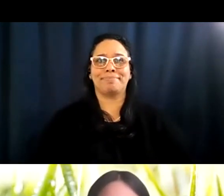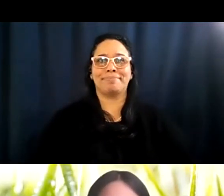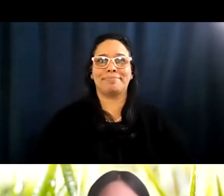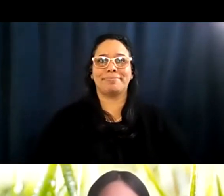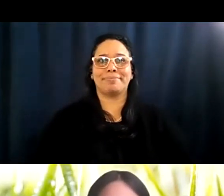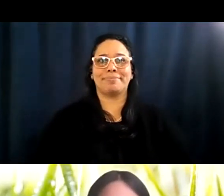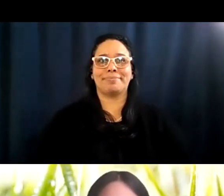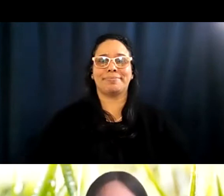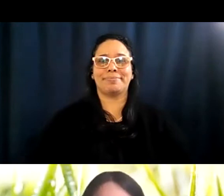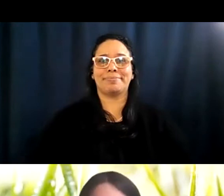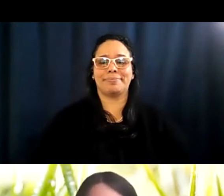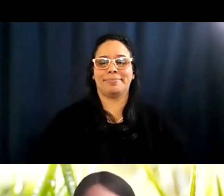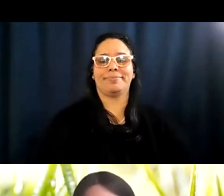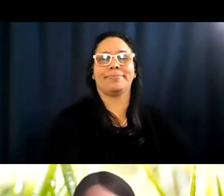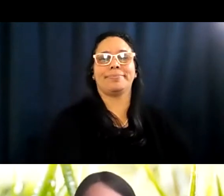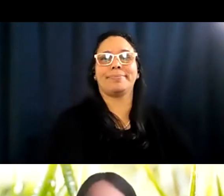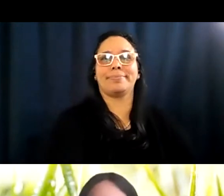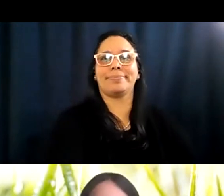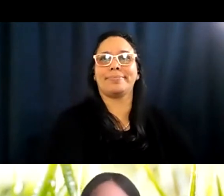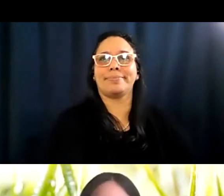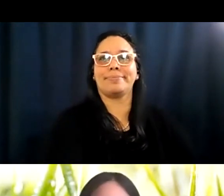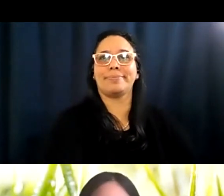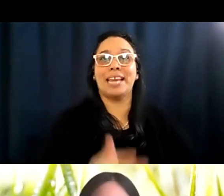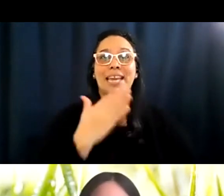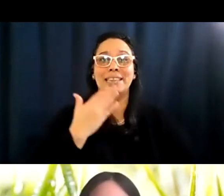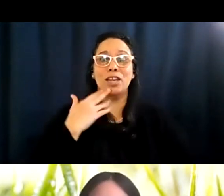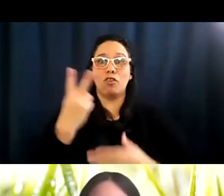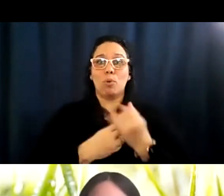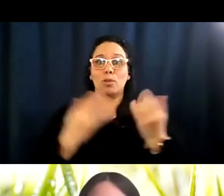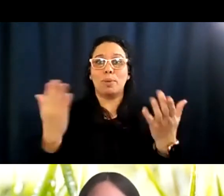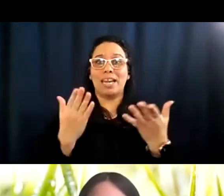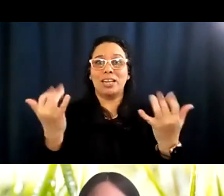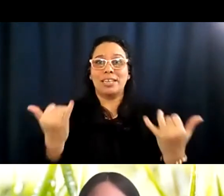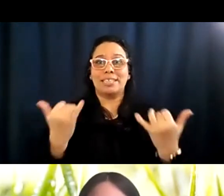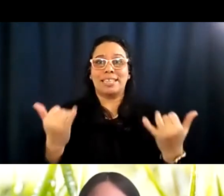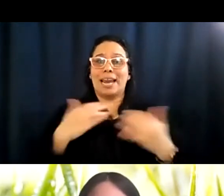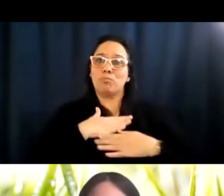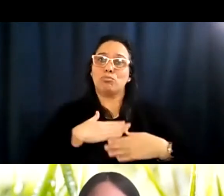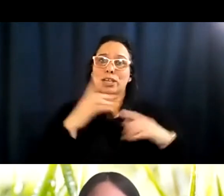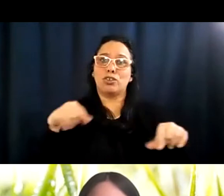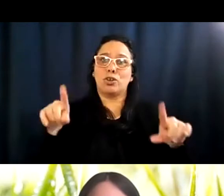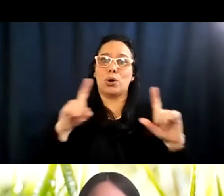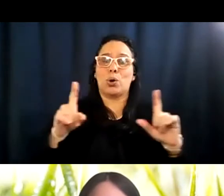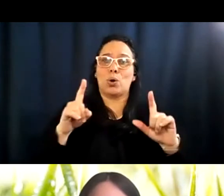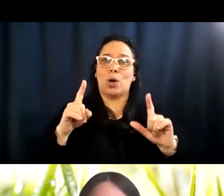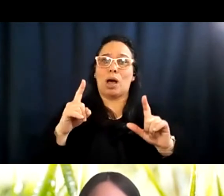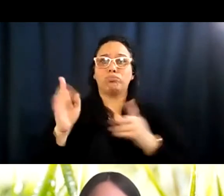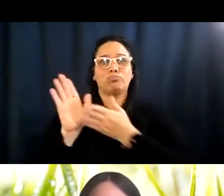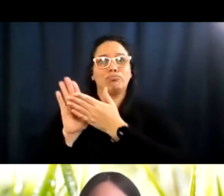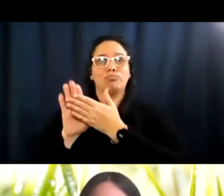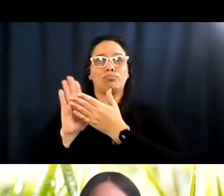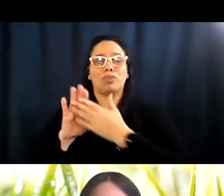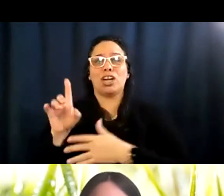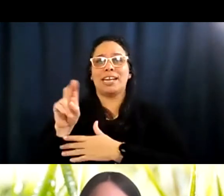Thank you both for being here with us today. We really appreciate y'all. And I want to give a shout out to Dina Leisner